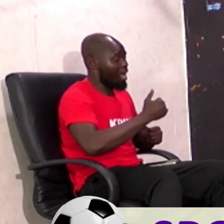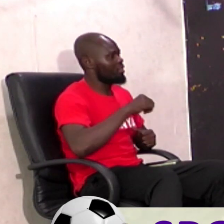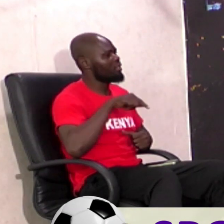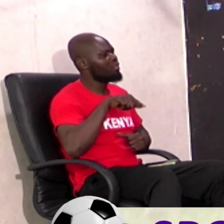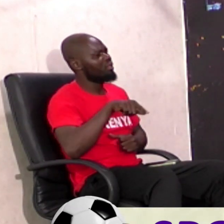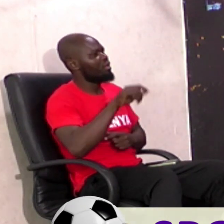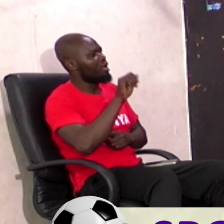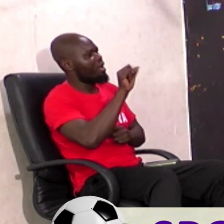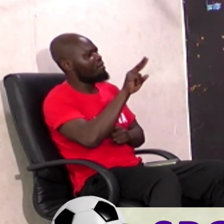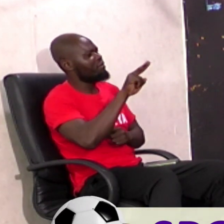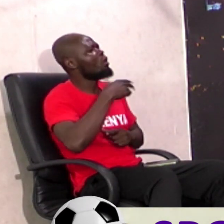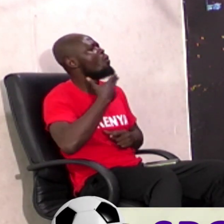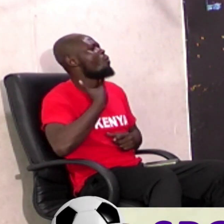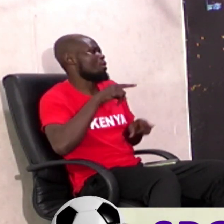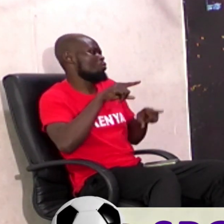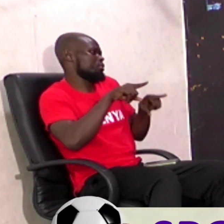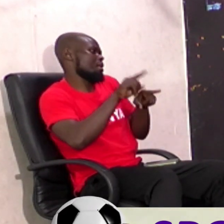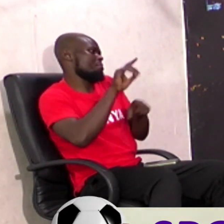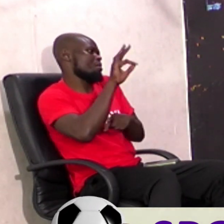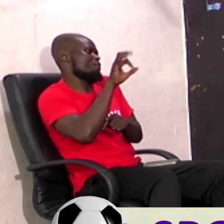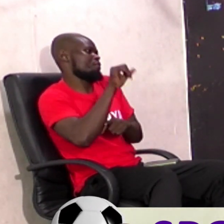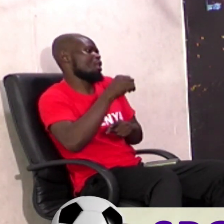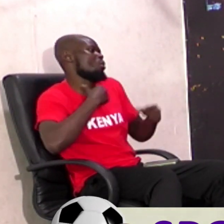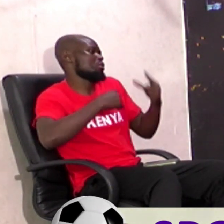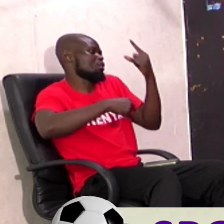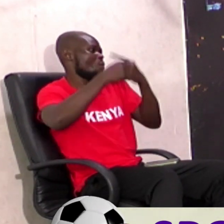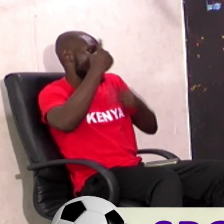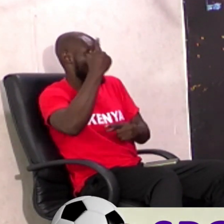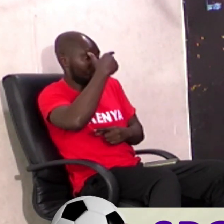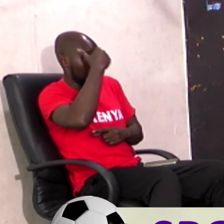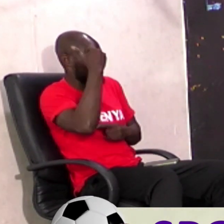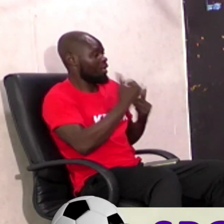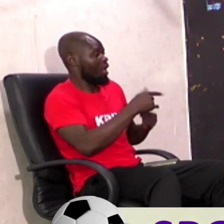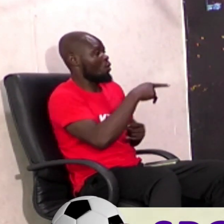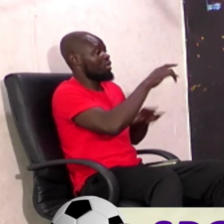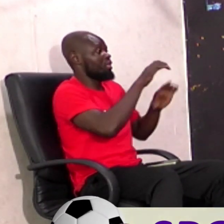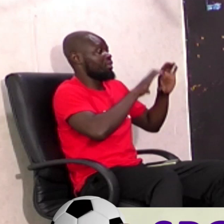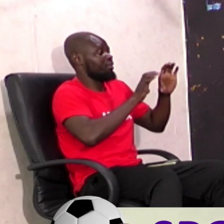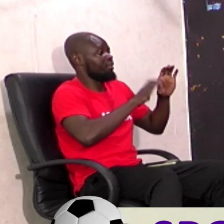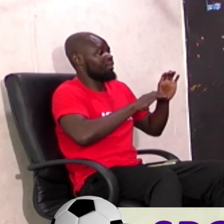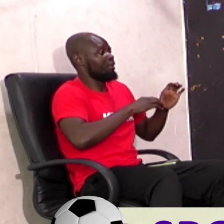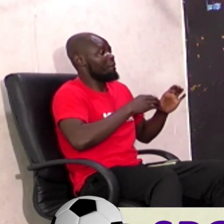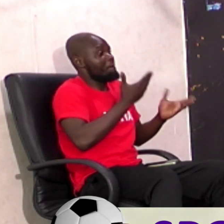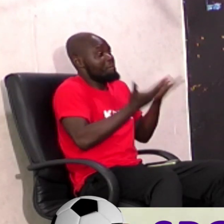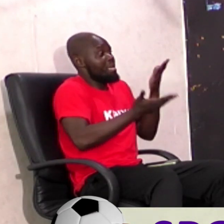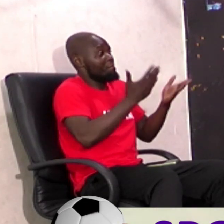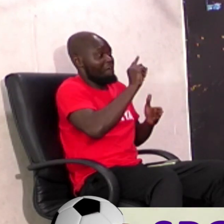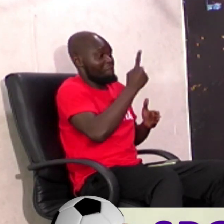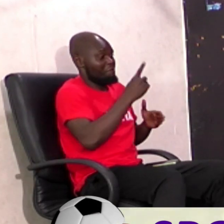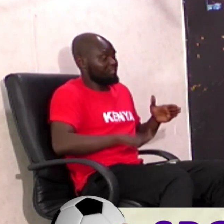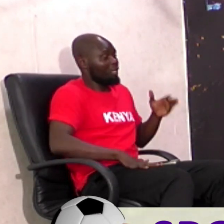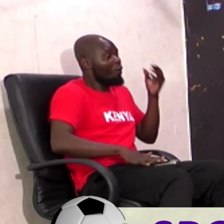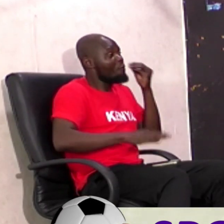But Aston Villa, when we talk about Aston Villa, they were really confident about the game.